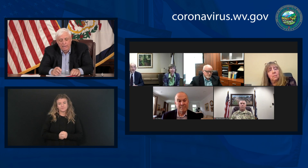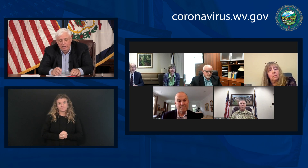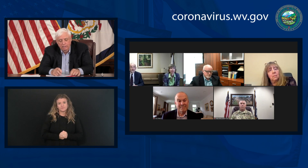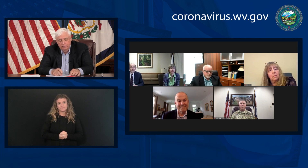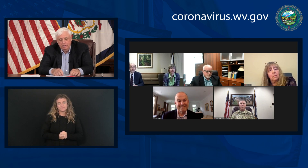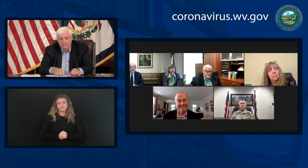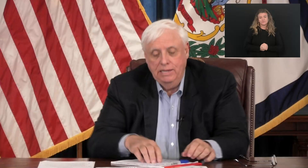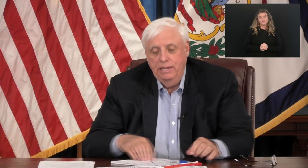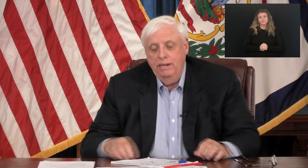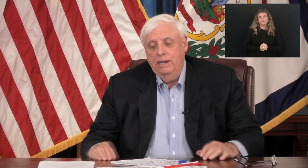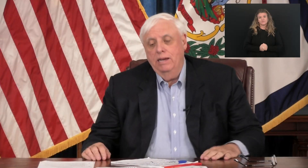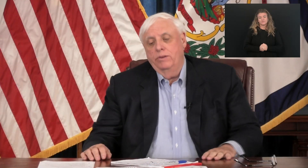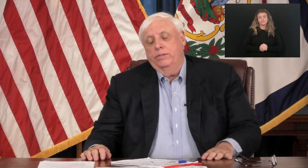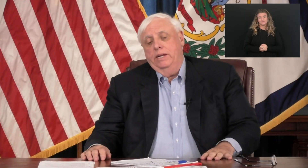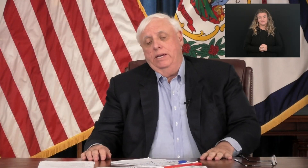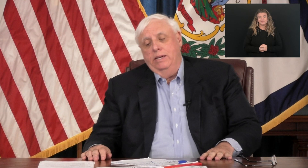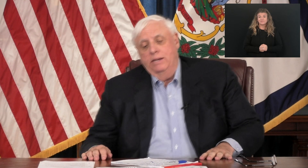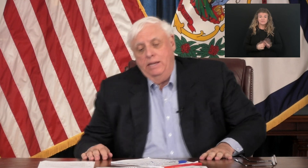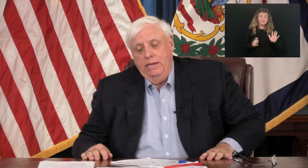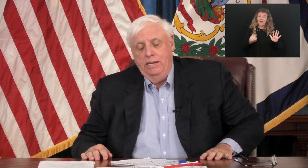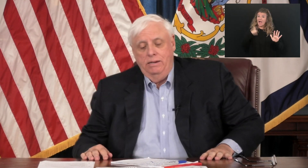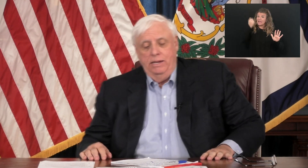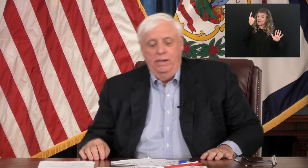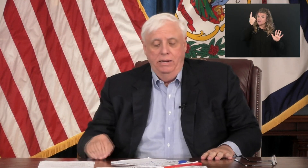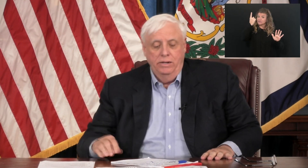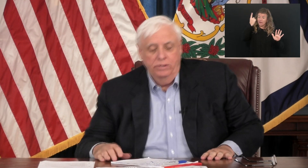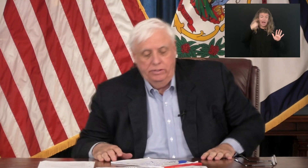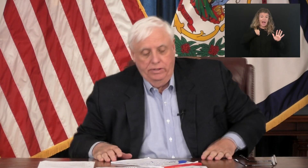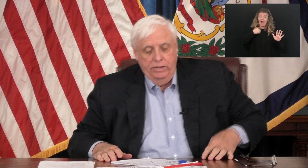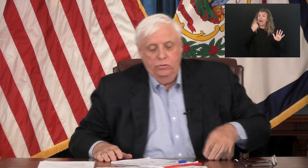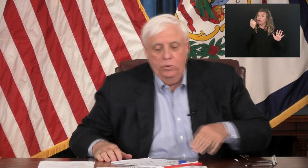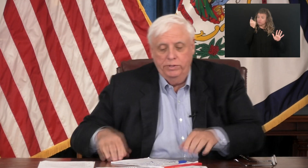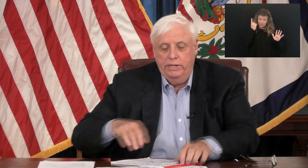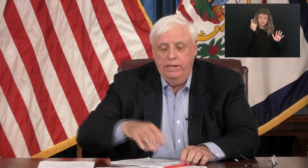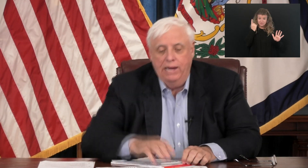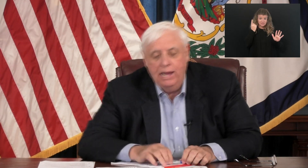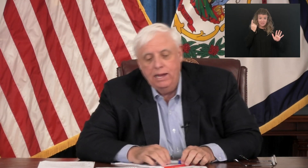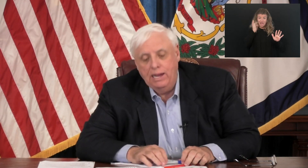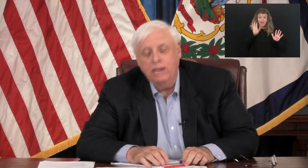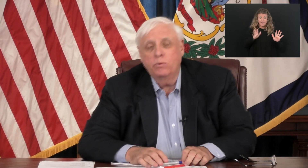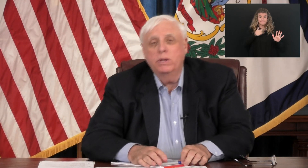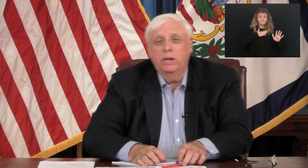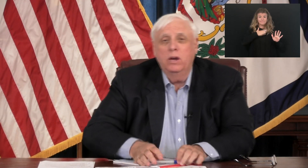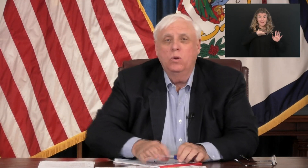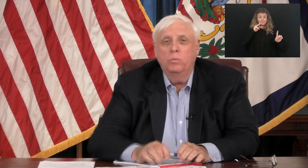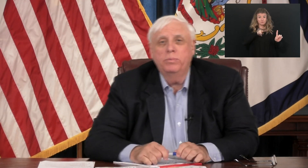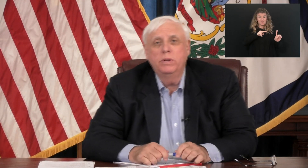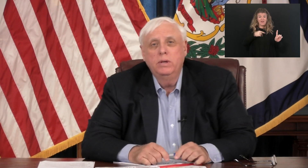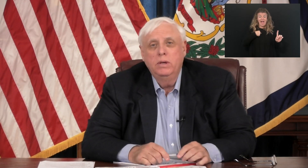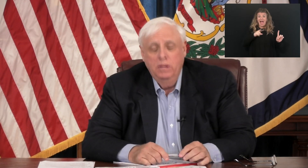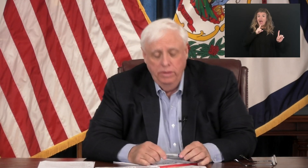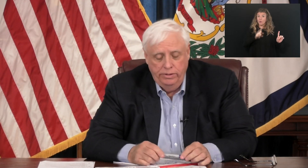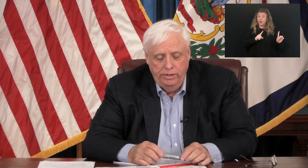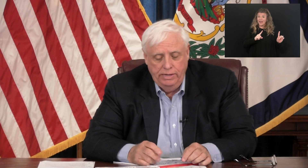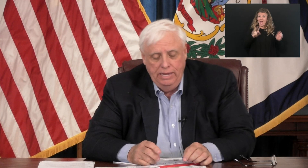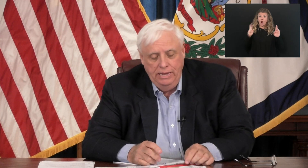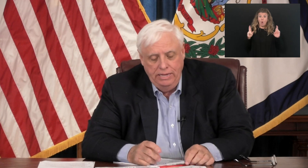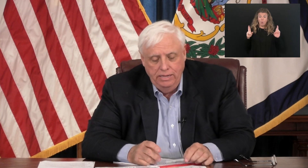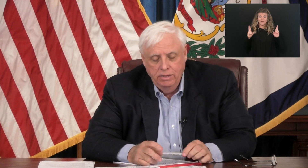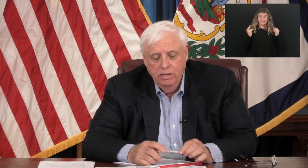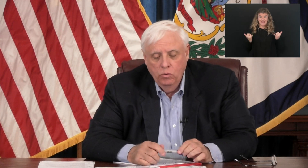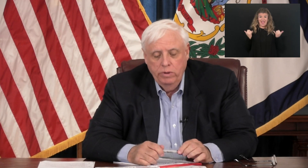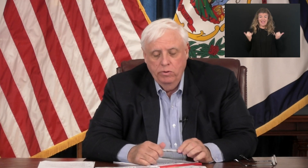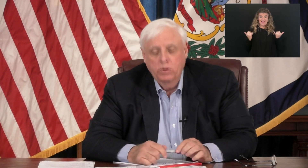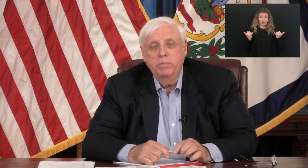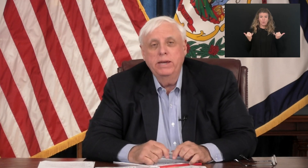Kenny, I get it, I understand, and here's where we stand. I had really hoped that